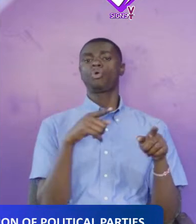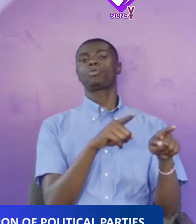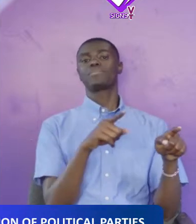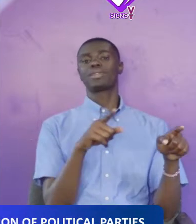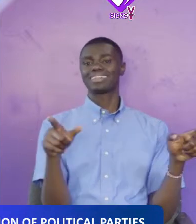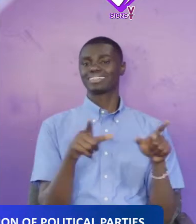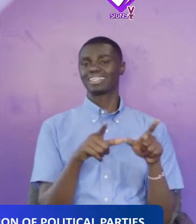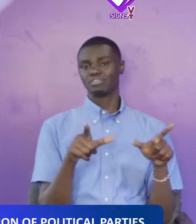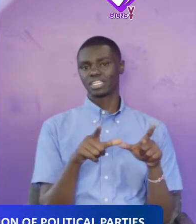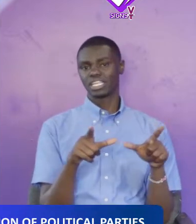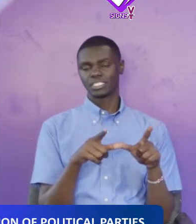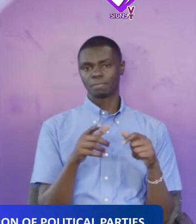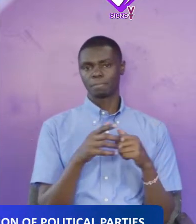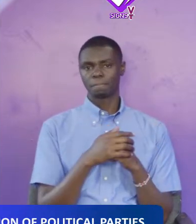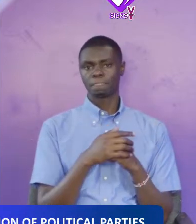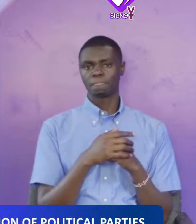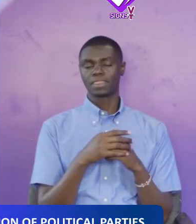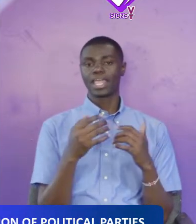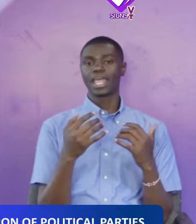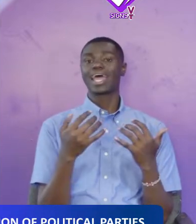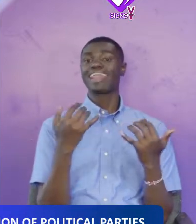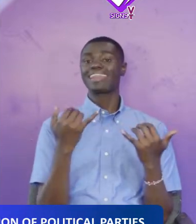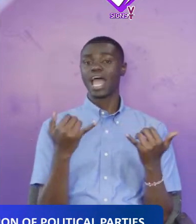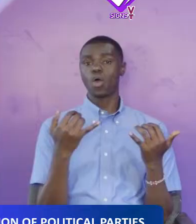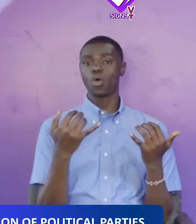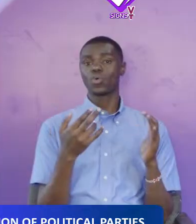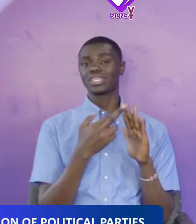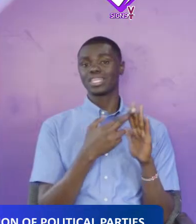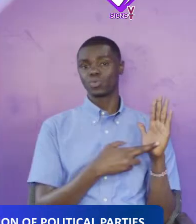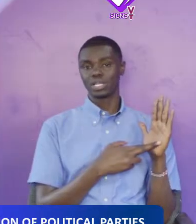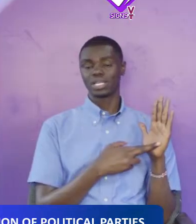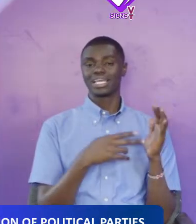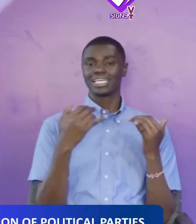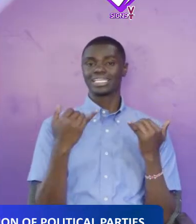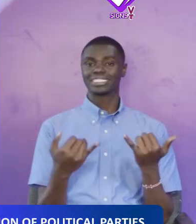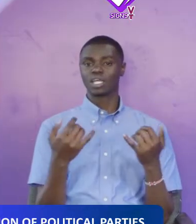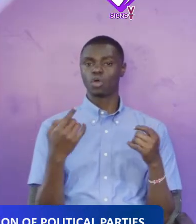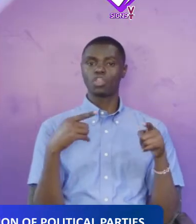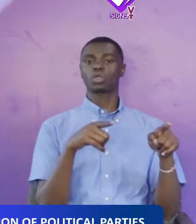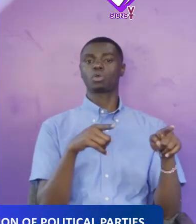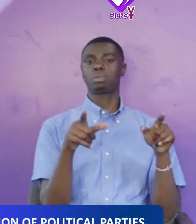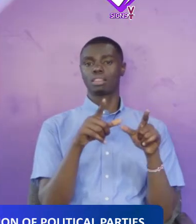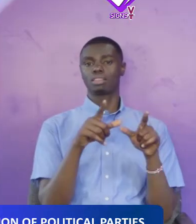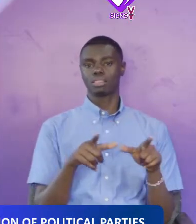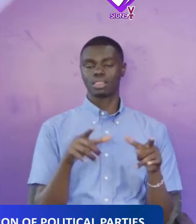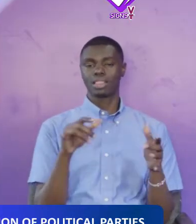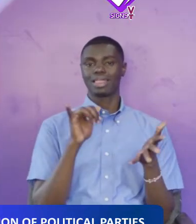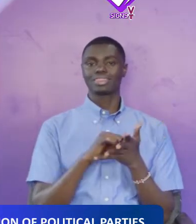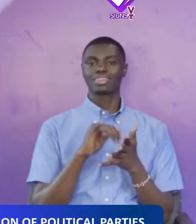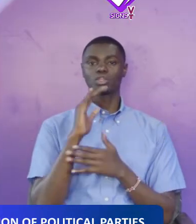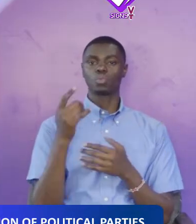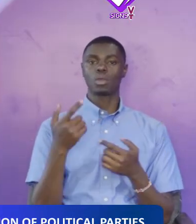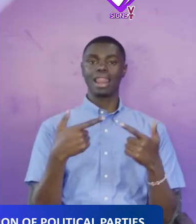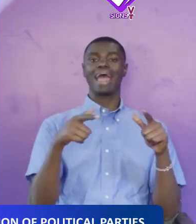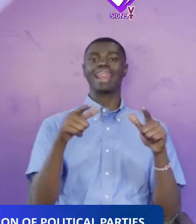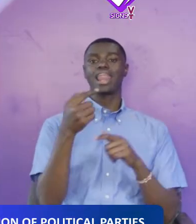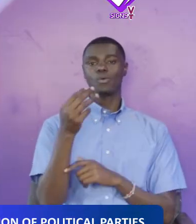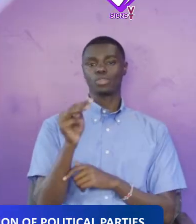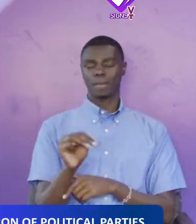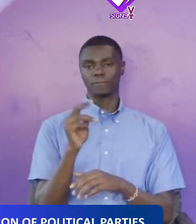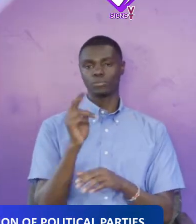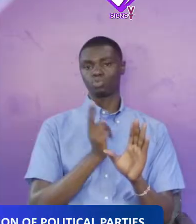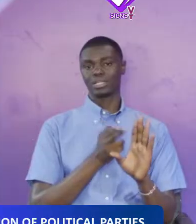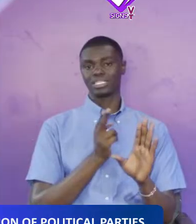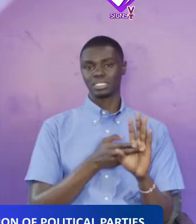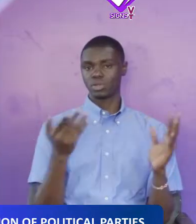certificate. It is Now the rules. correct, yes. It is now the compliance certificates that will allow them to